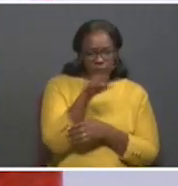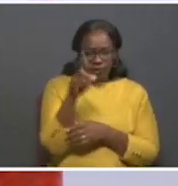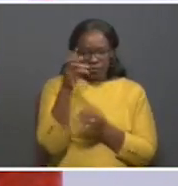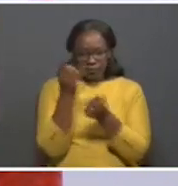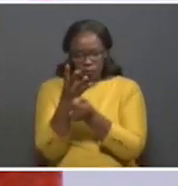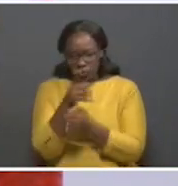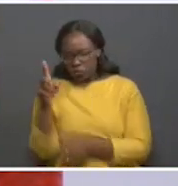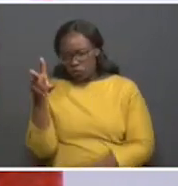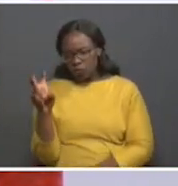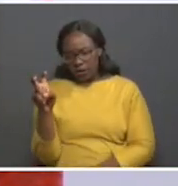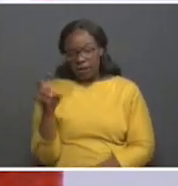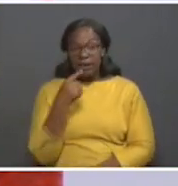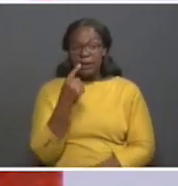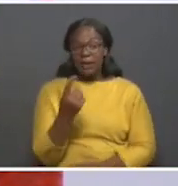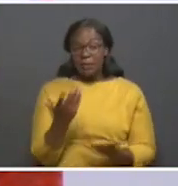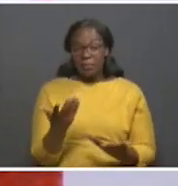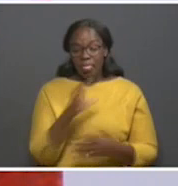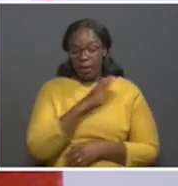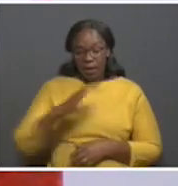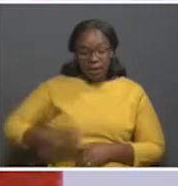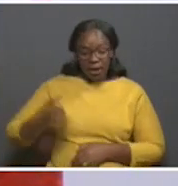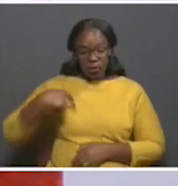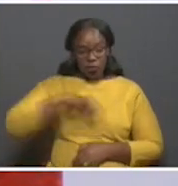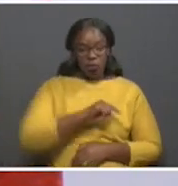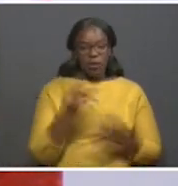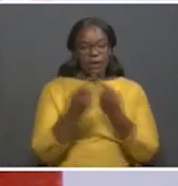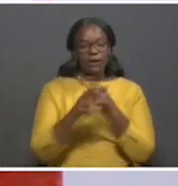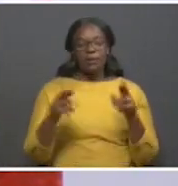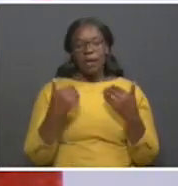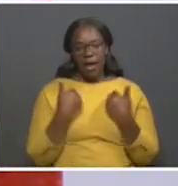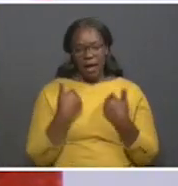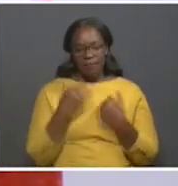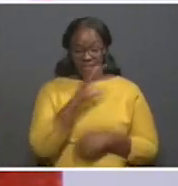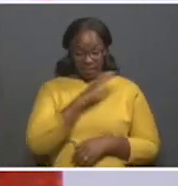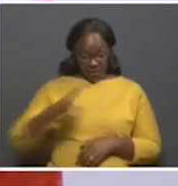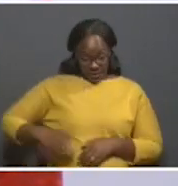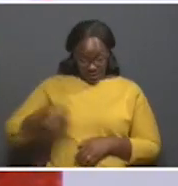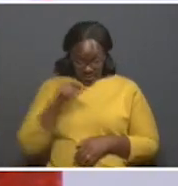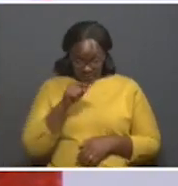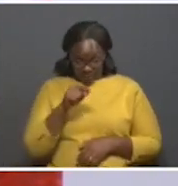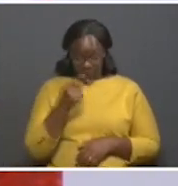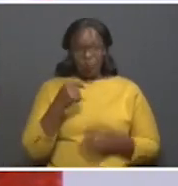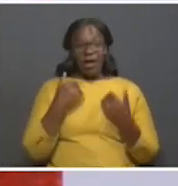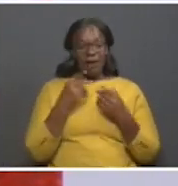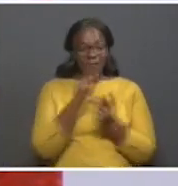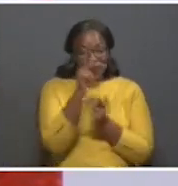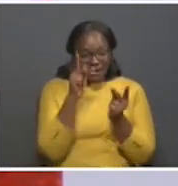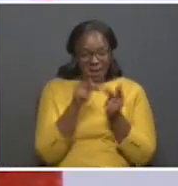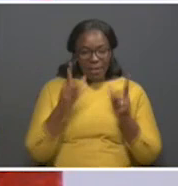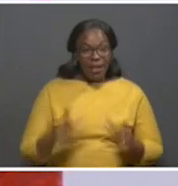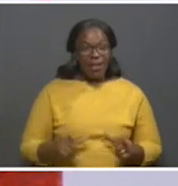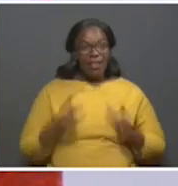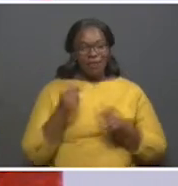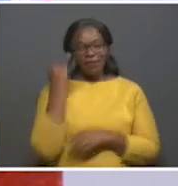20 that Christ, in Christ we have redemption. In Christ is the exact living